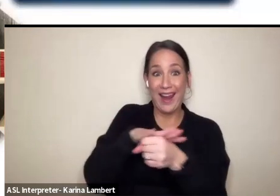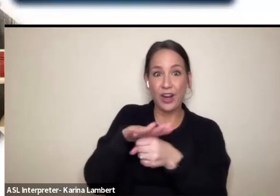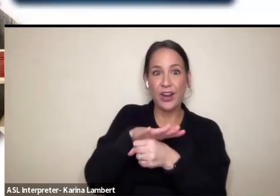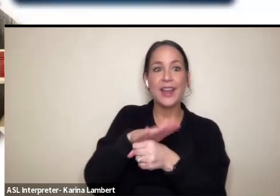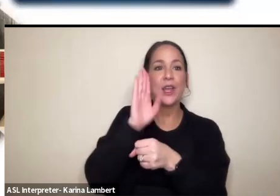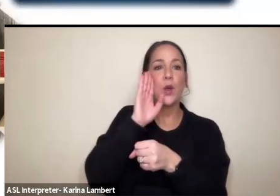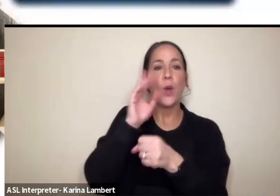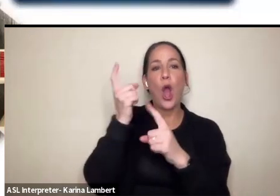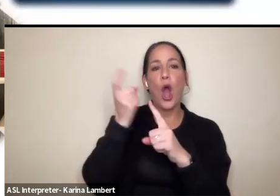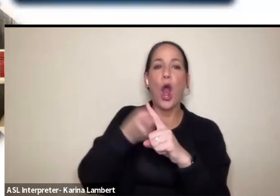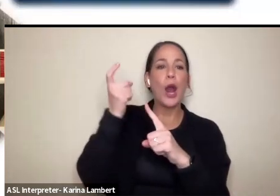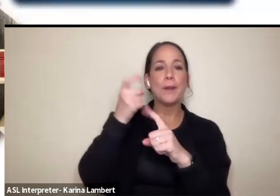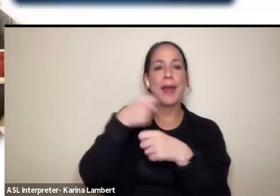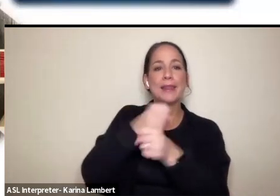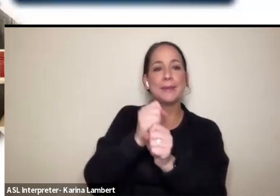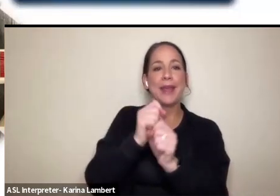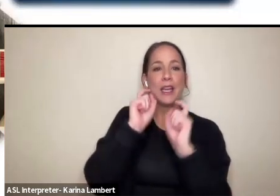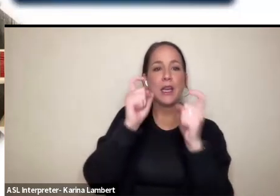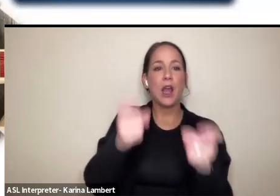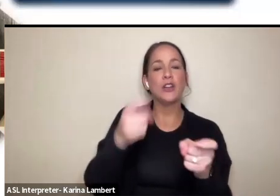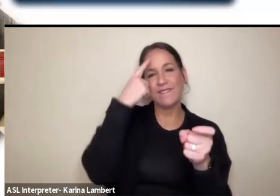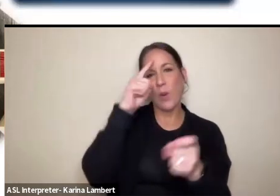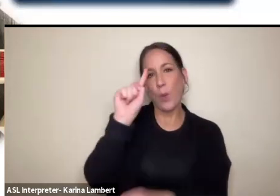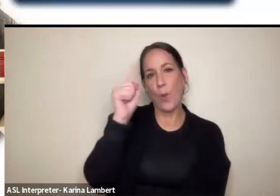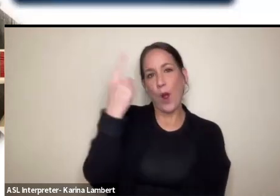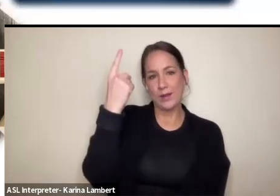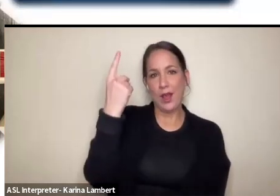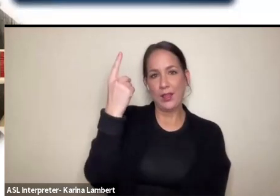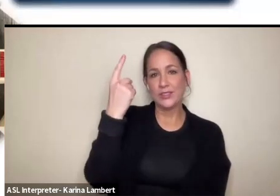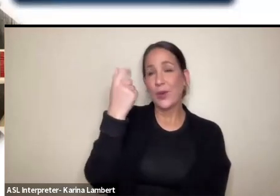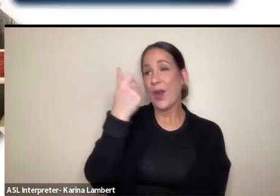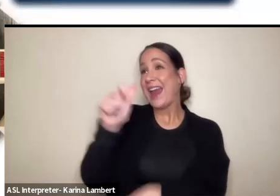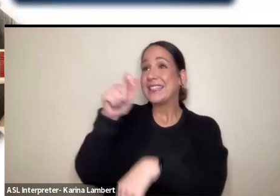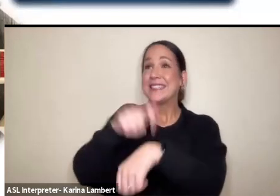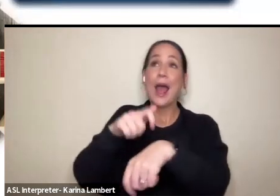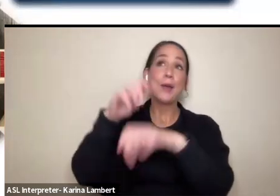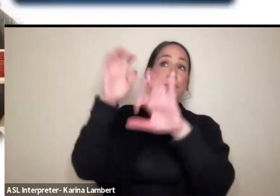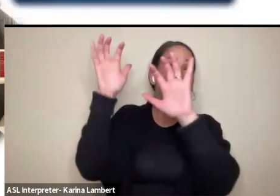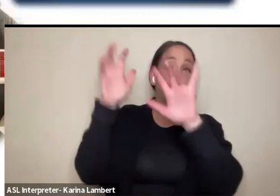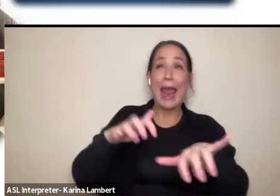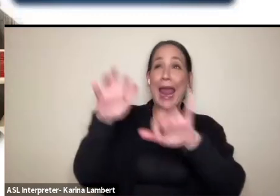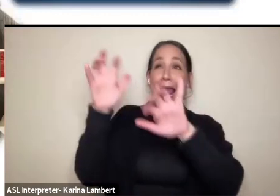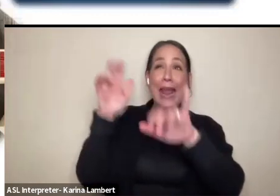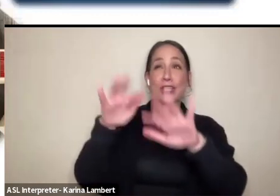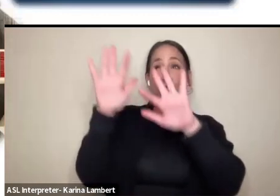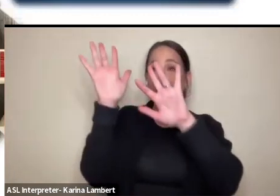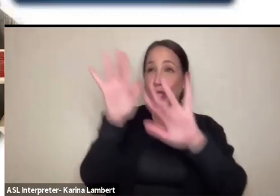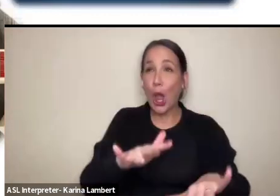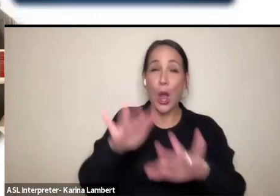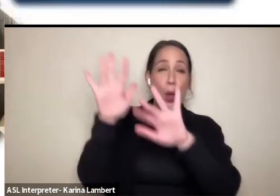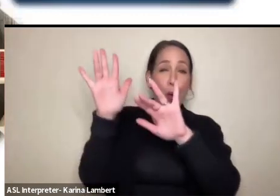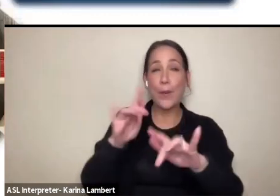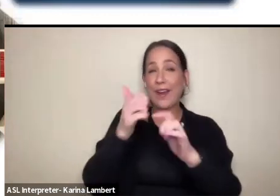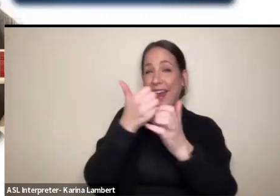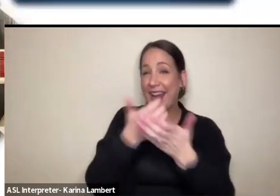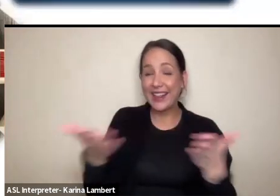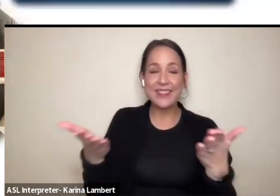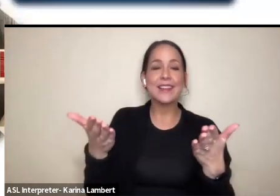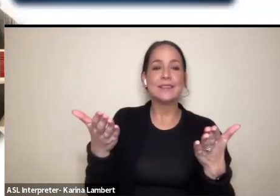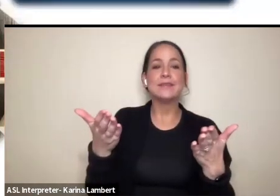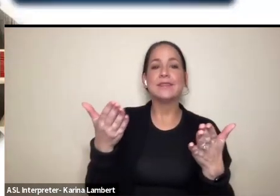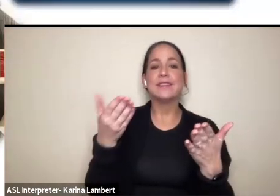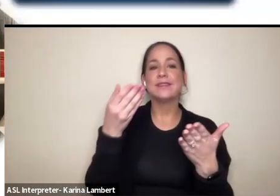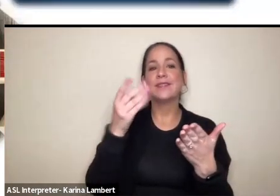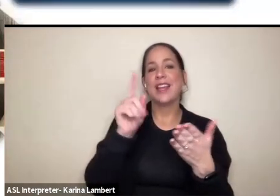And I set that for $1. So every time there's rain or snow or whatever, money is automatically